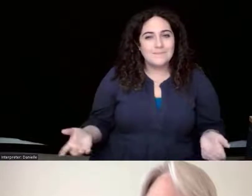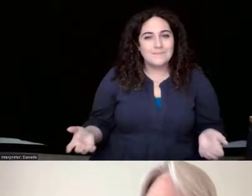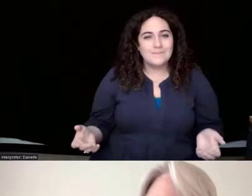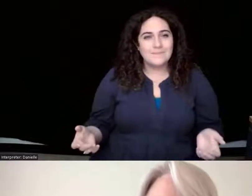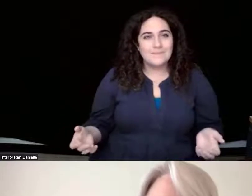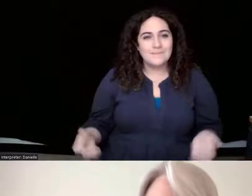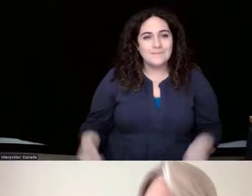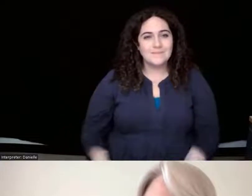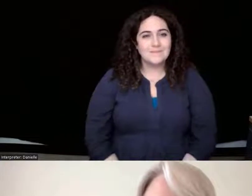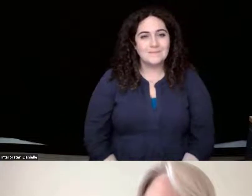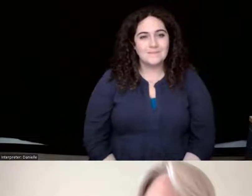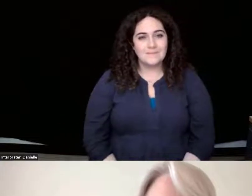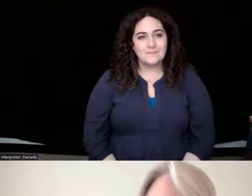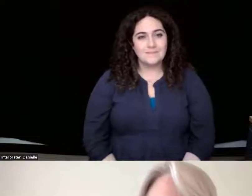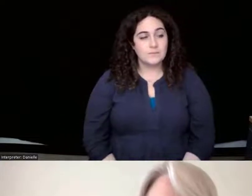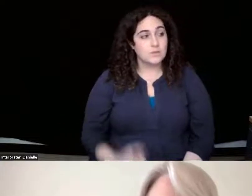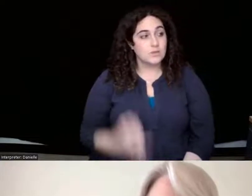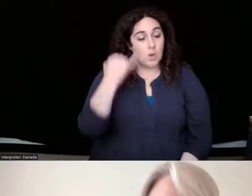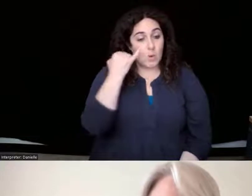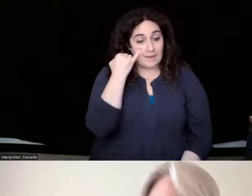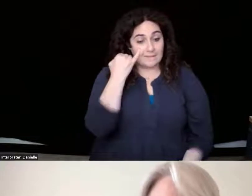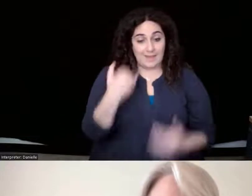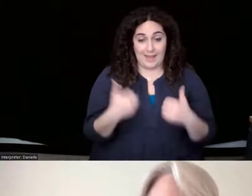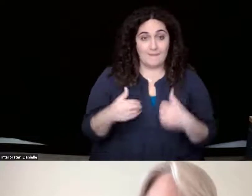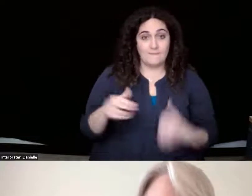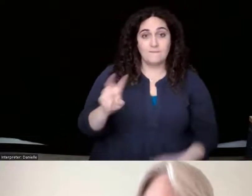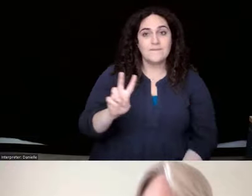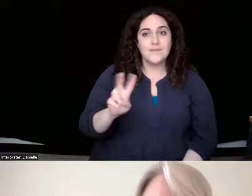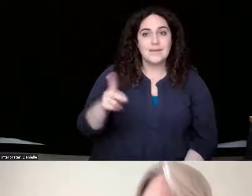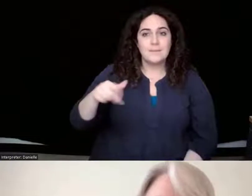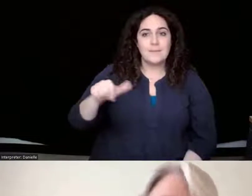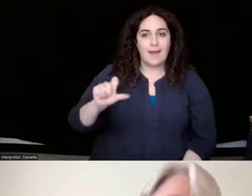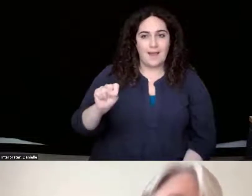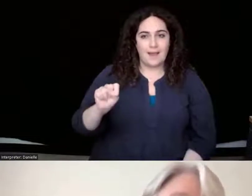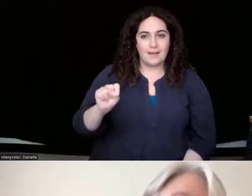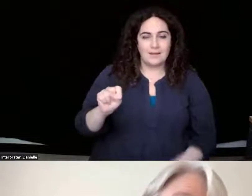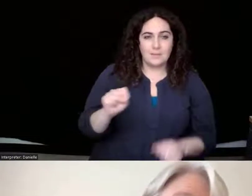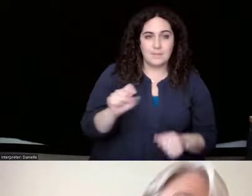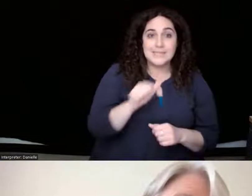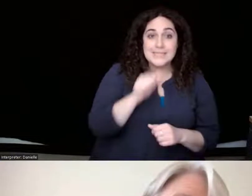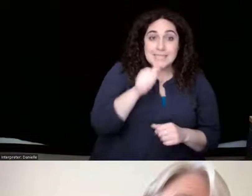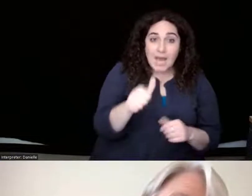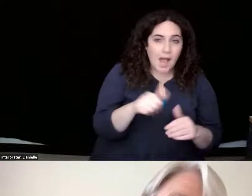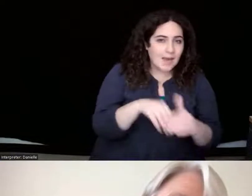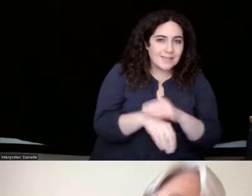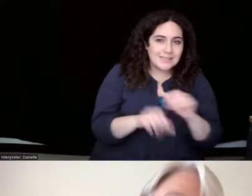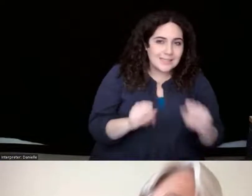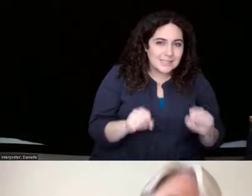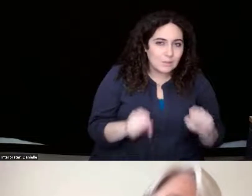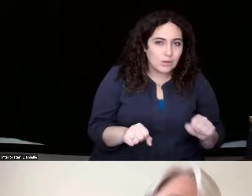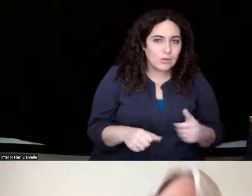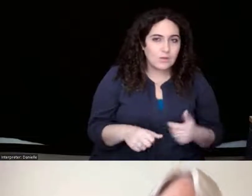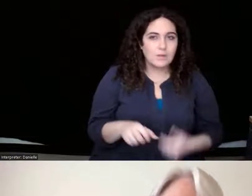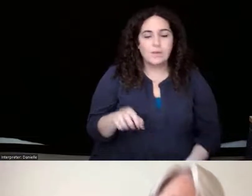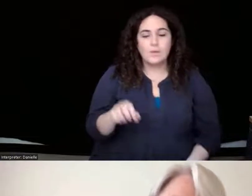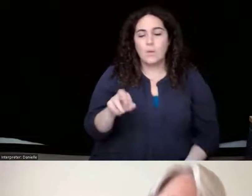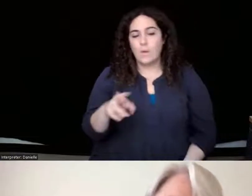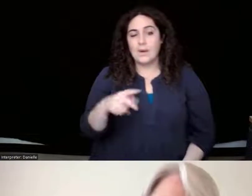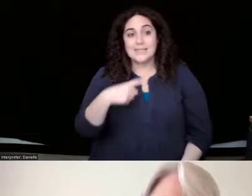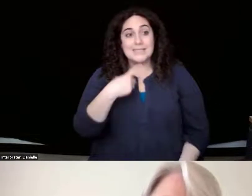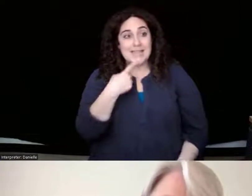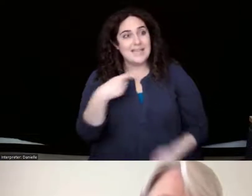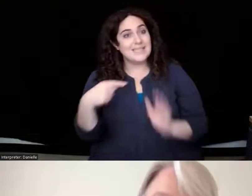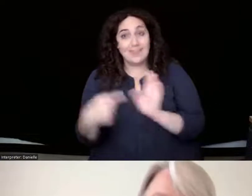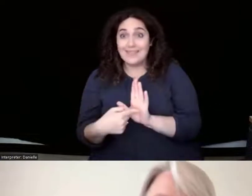if somebody gives you a VPAT and it says it's not accessible, does anyone, or it says it is accessible, do we ever go check to make sure that